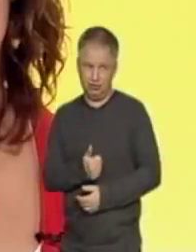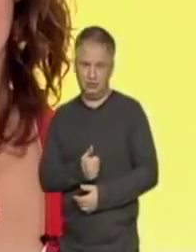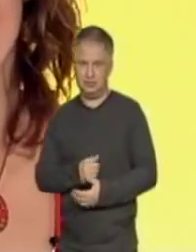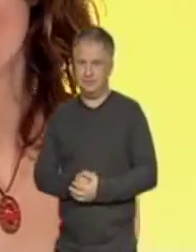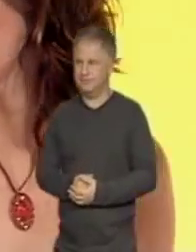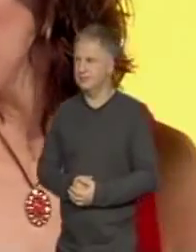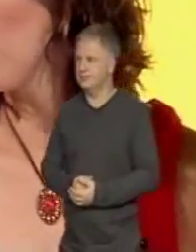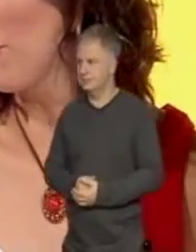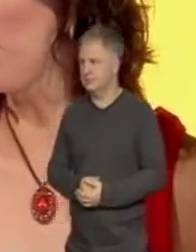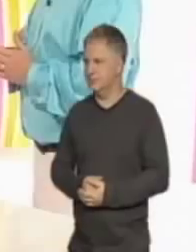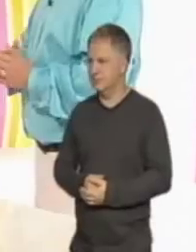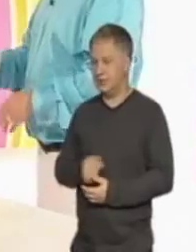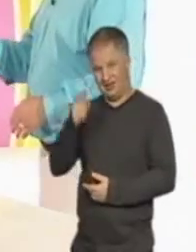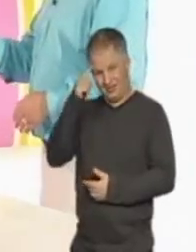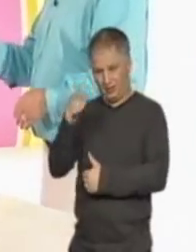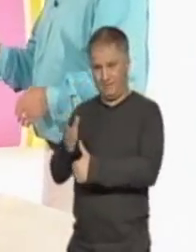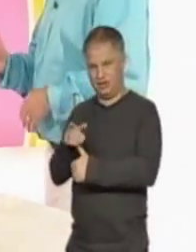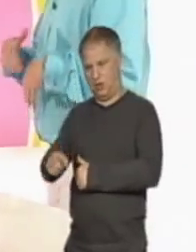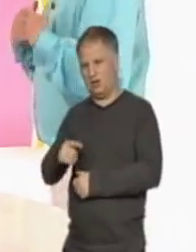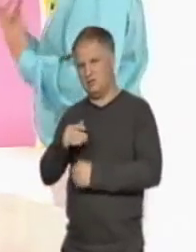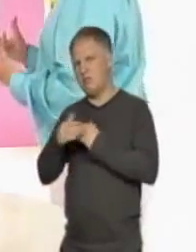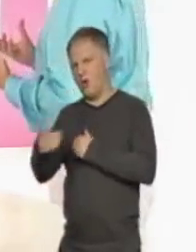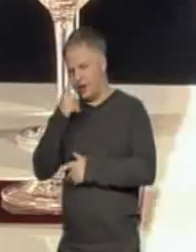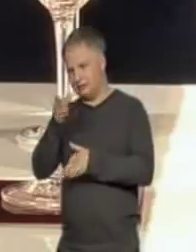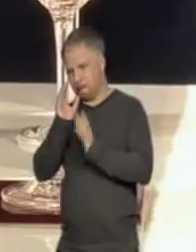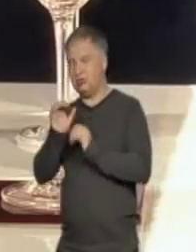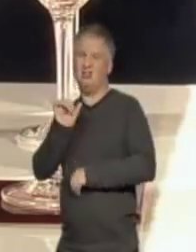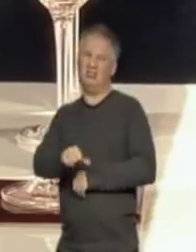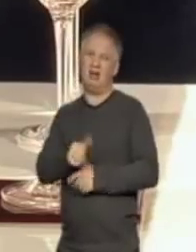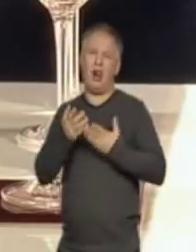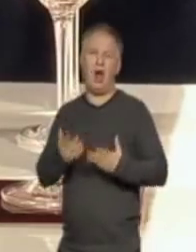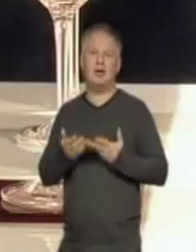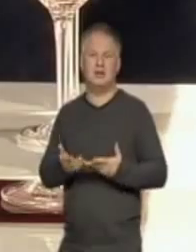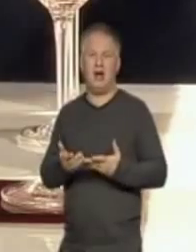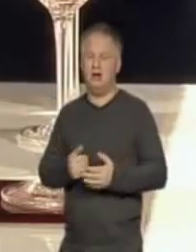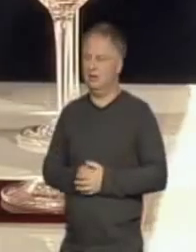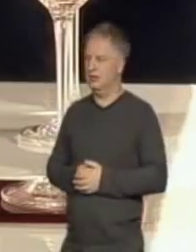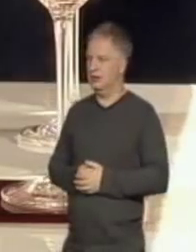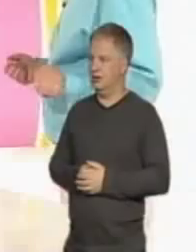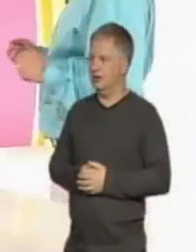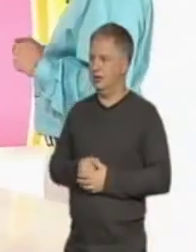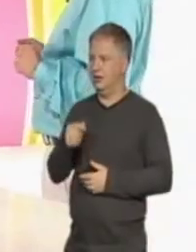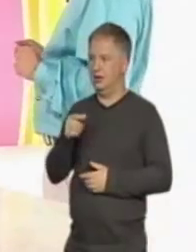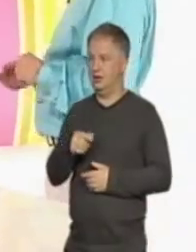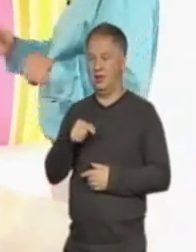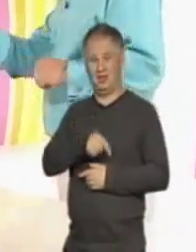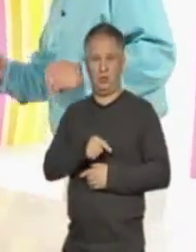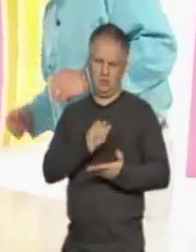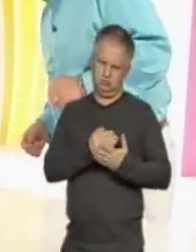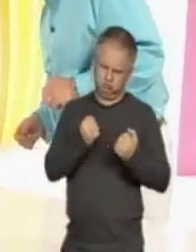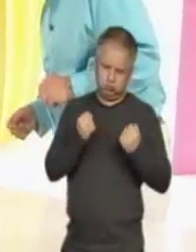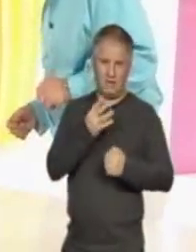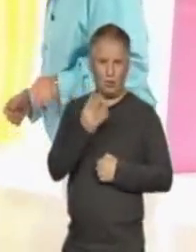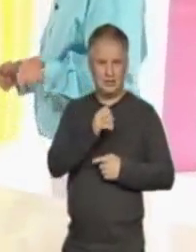think I could probably drink more of the first one. I think that's fair because it's light-bodied. It's a bit less alcohol, actually. This one here is a stonking 14%, and that one there is, I think,